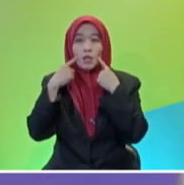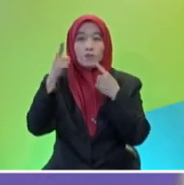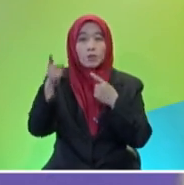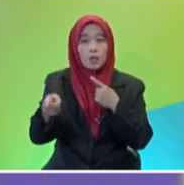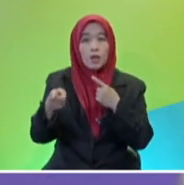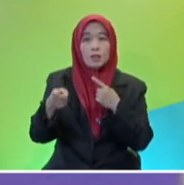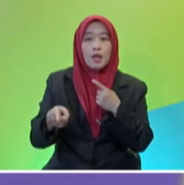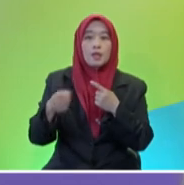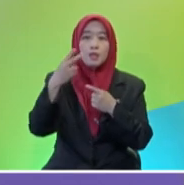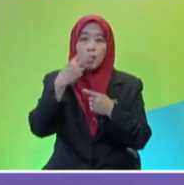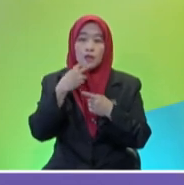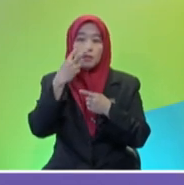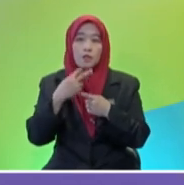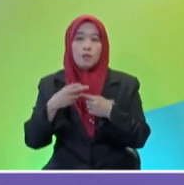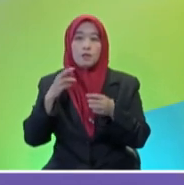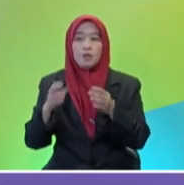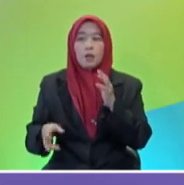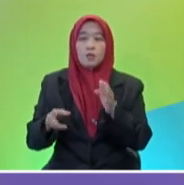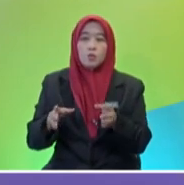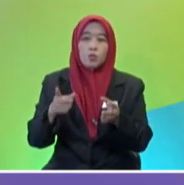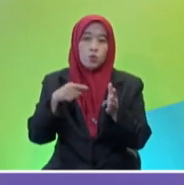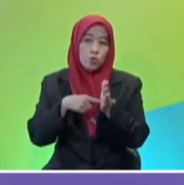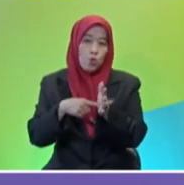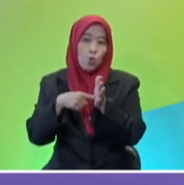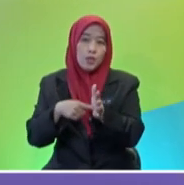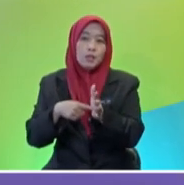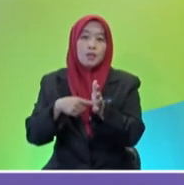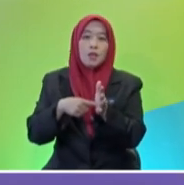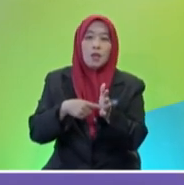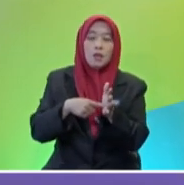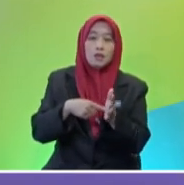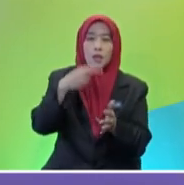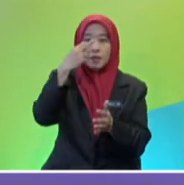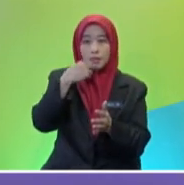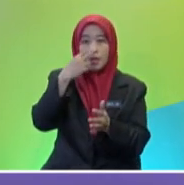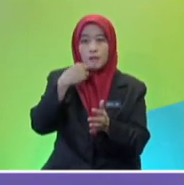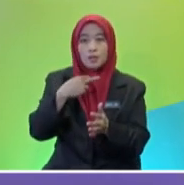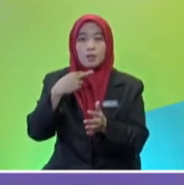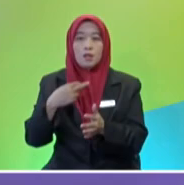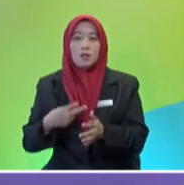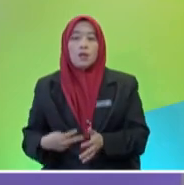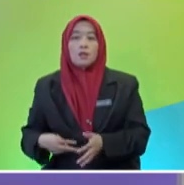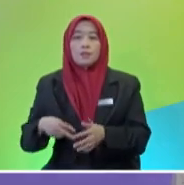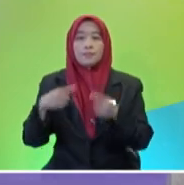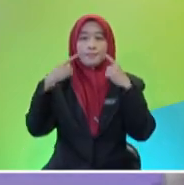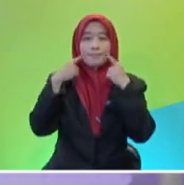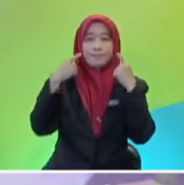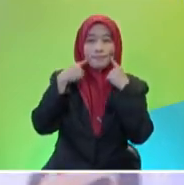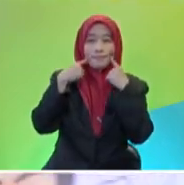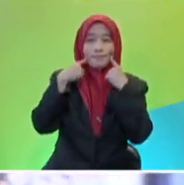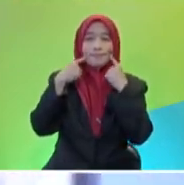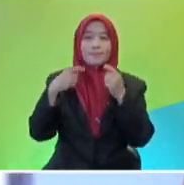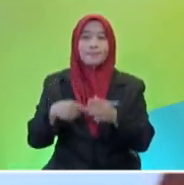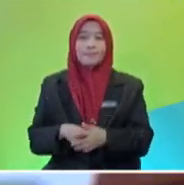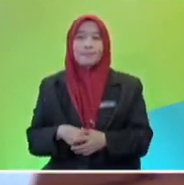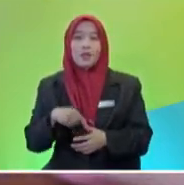If you're sad, sad, sad, and you want to show it. If you're sad, sad, sad, touch your cheek.